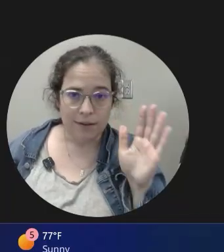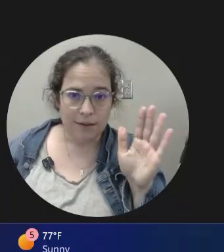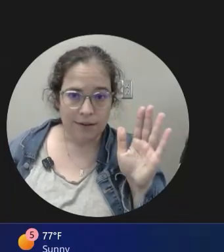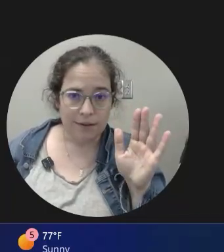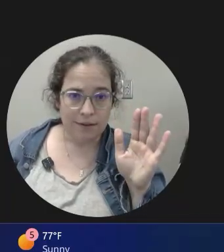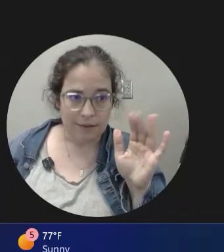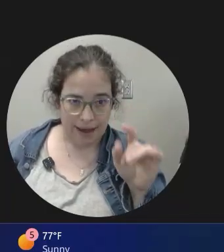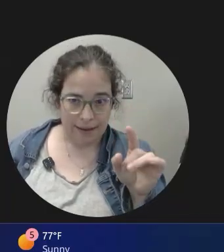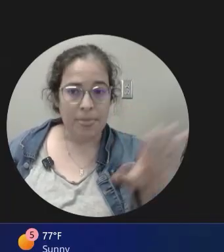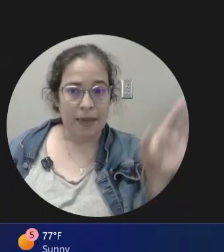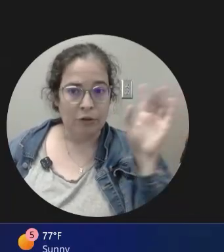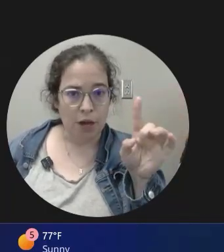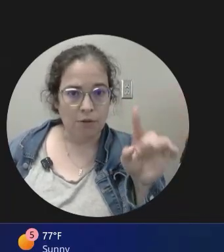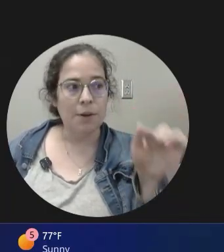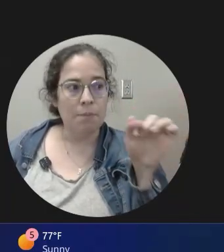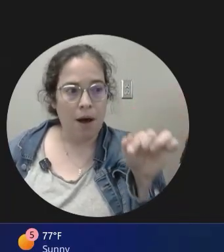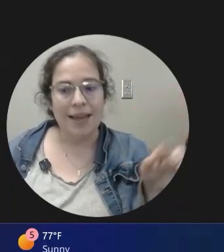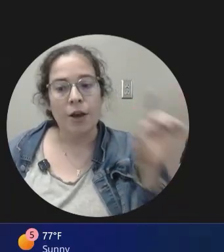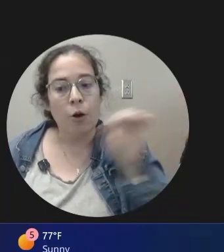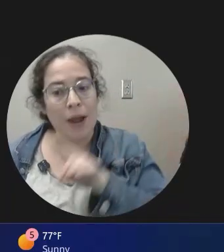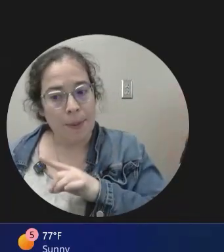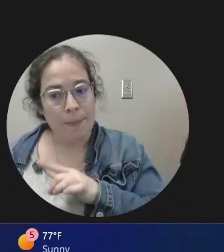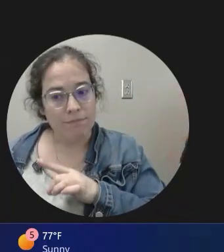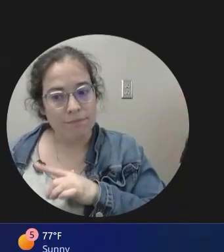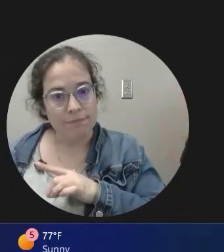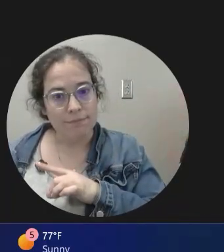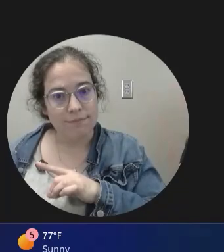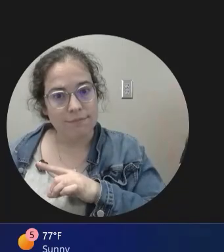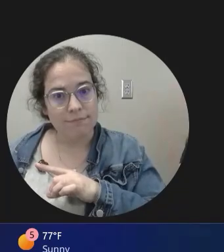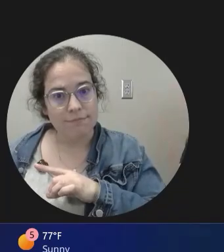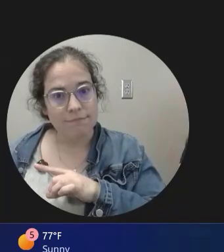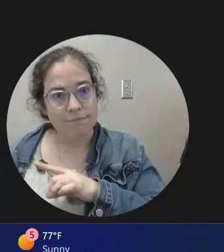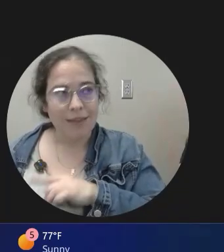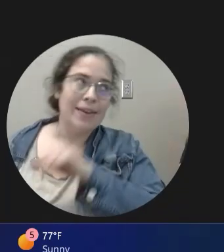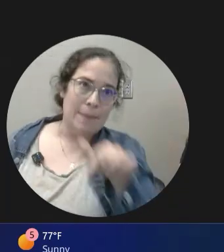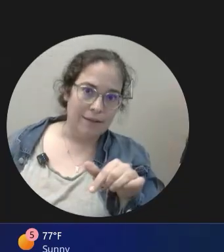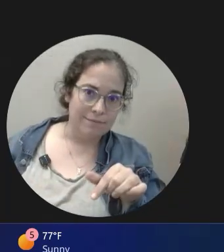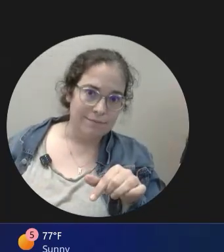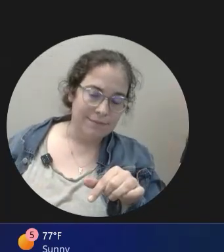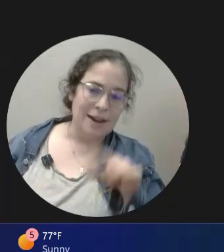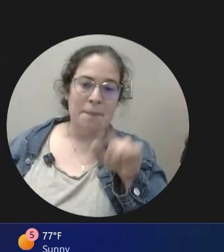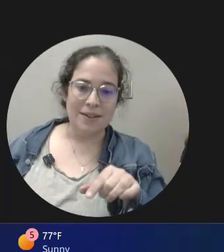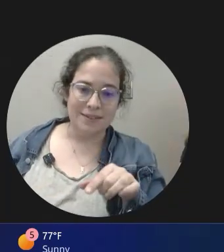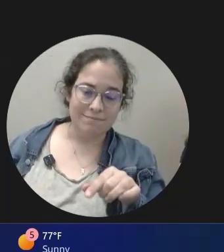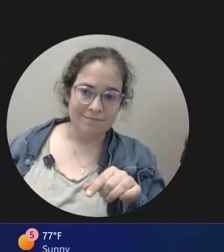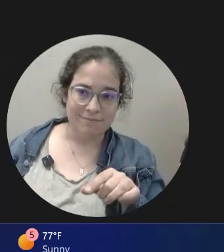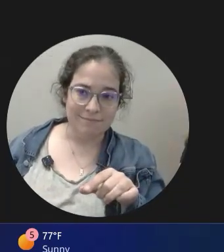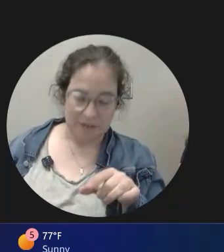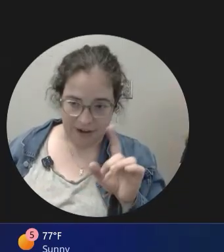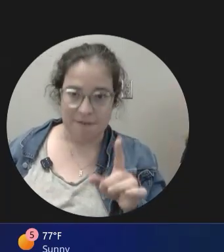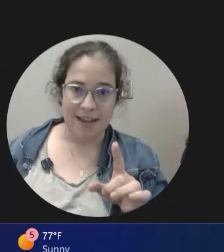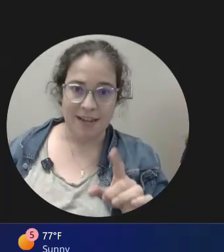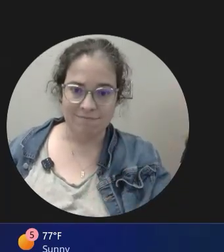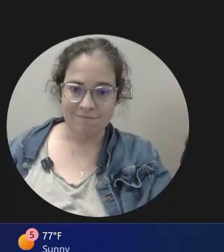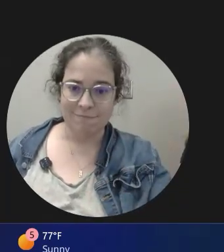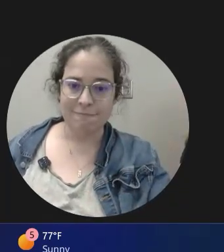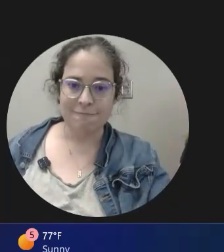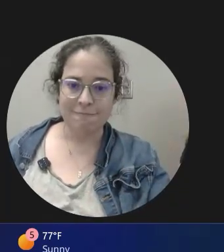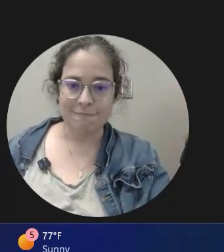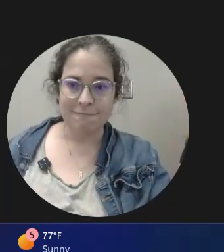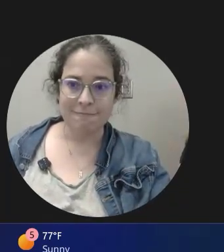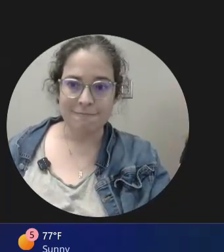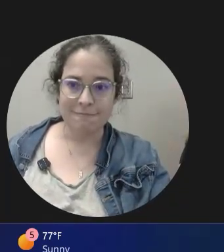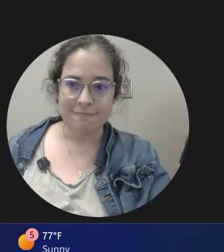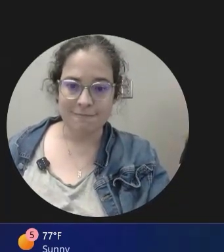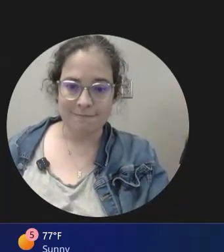10. Okay. If you don't, pause it and go get your paper. And then come back and unpause it. Okay, you